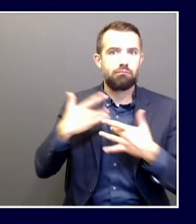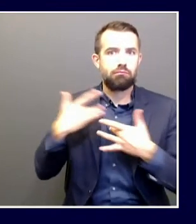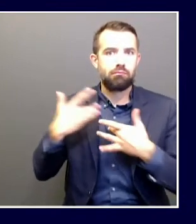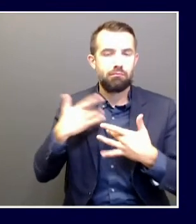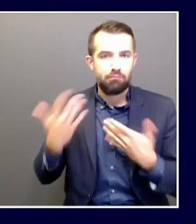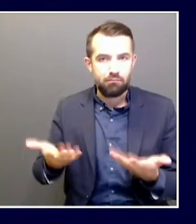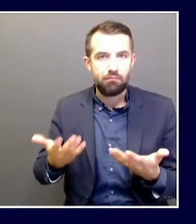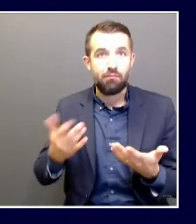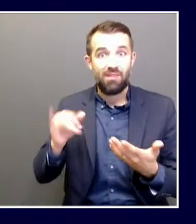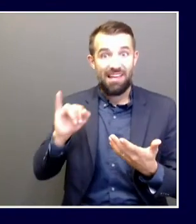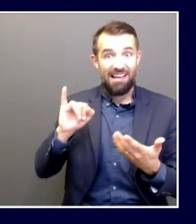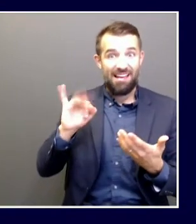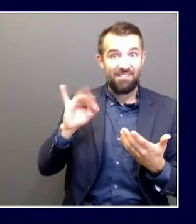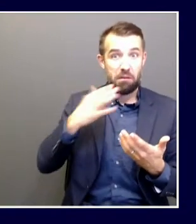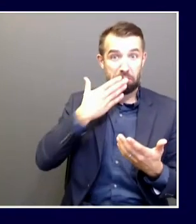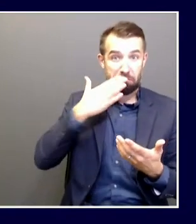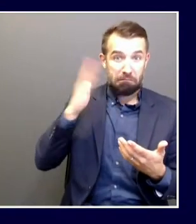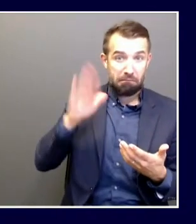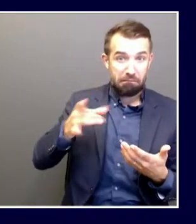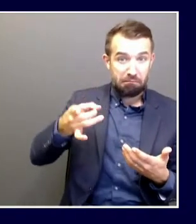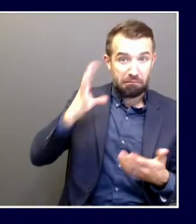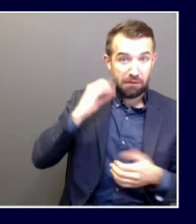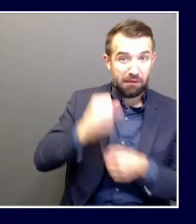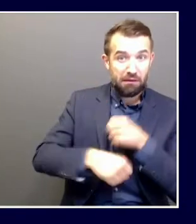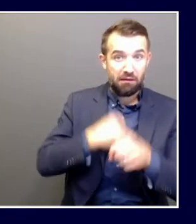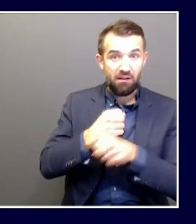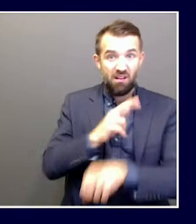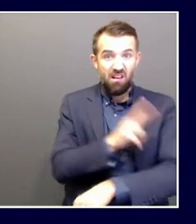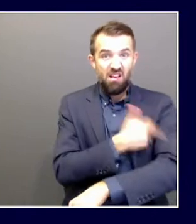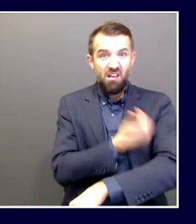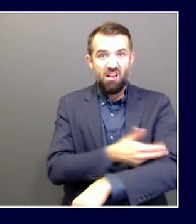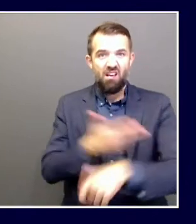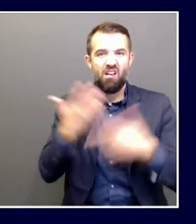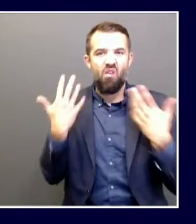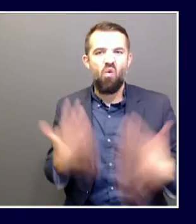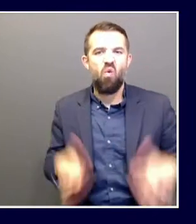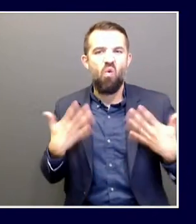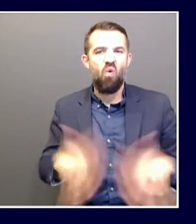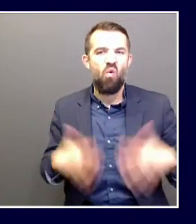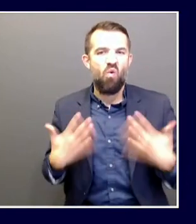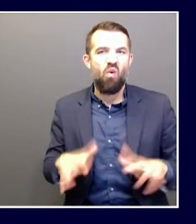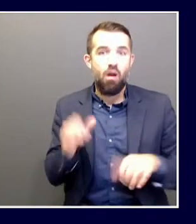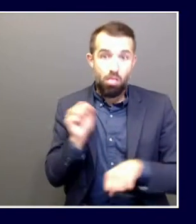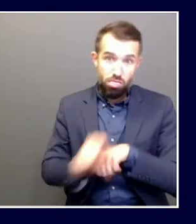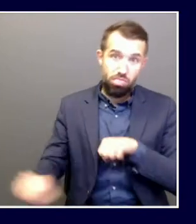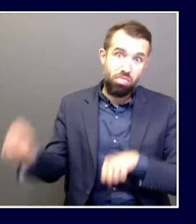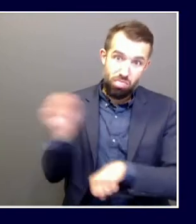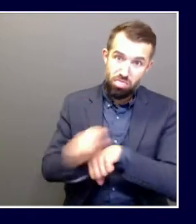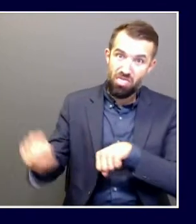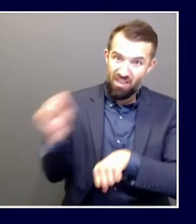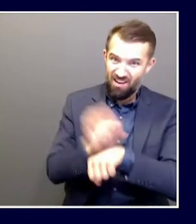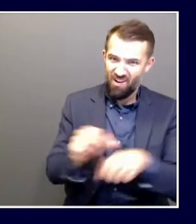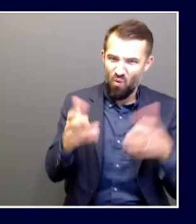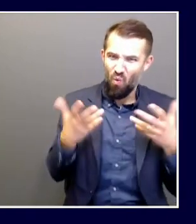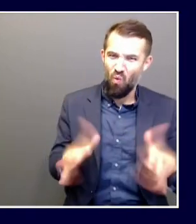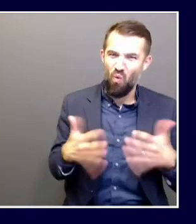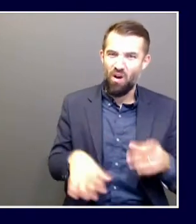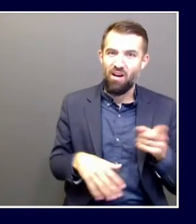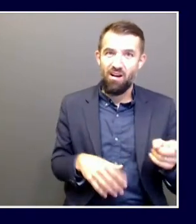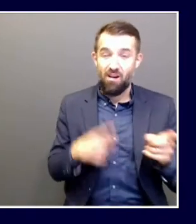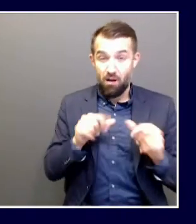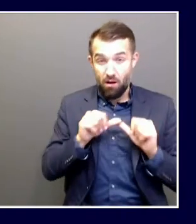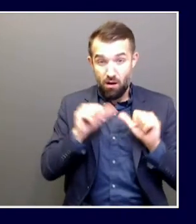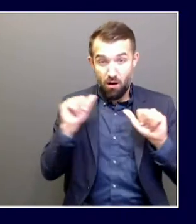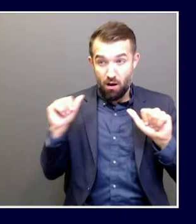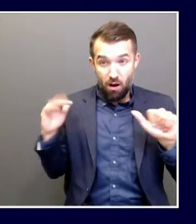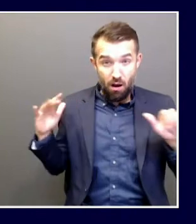strain to hospitals and healthcare workers who have already been working arduous hours making sure that folks in Maine stay safe,